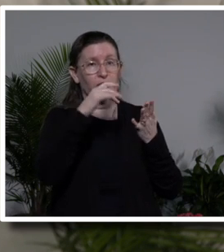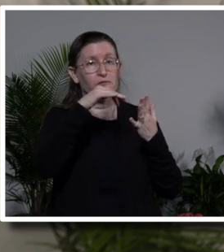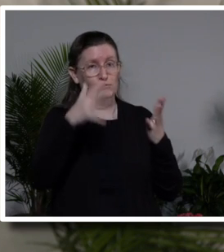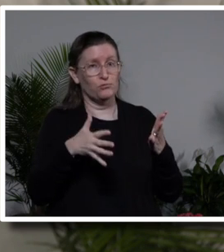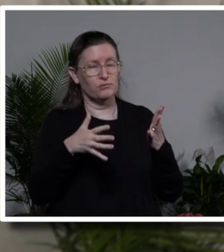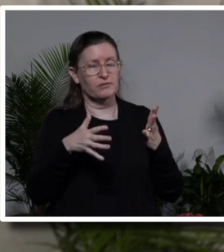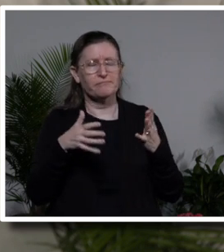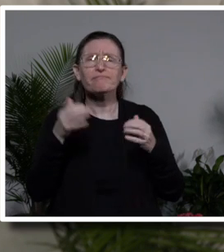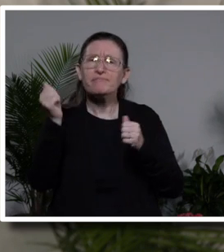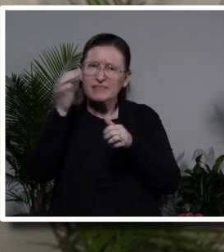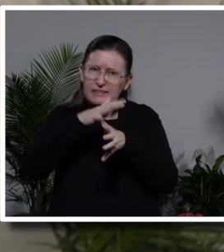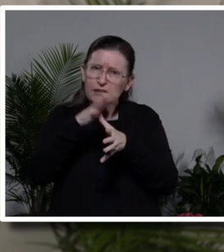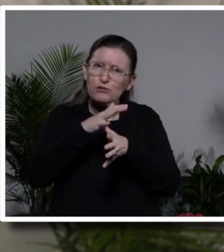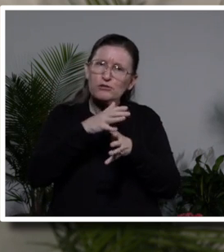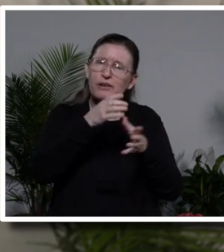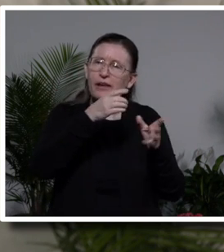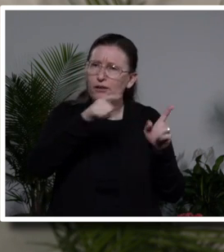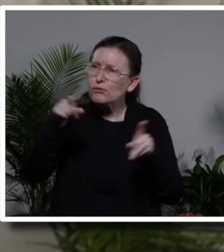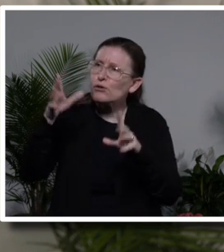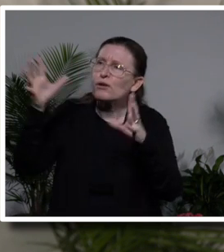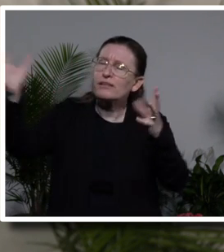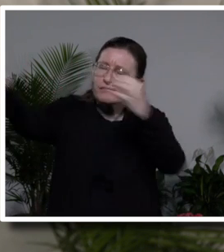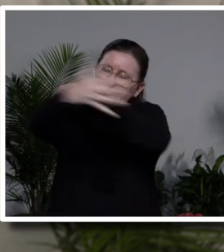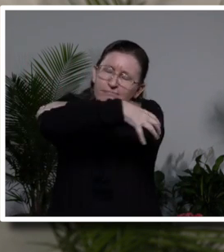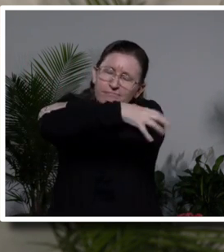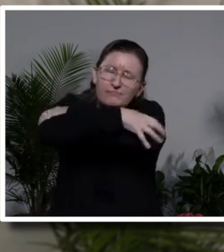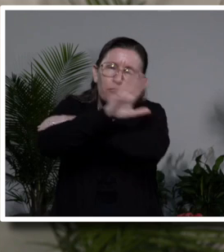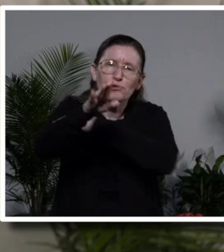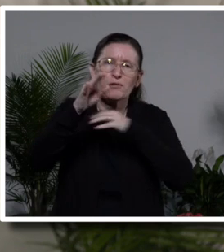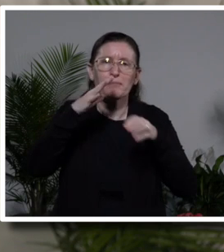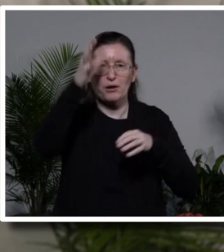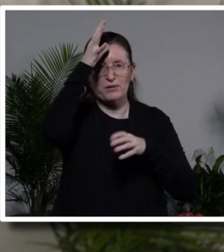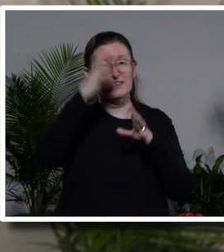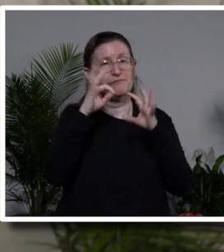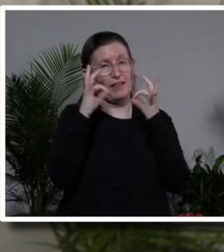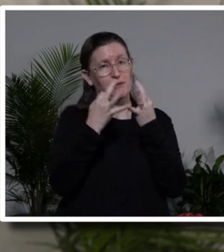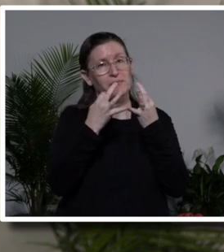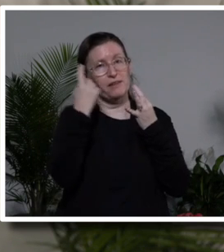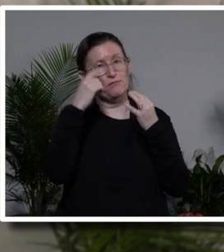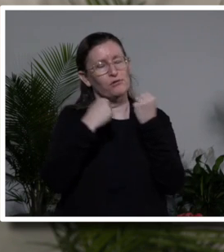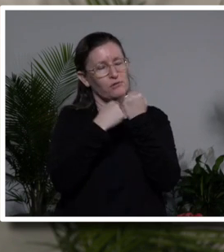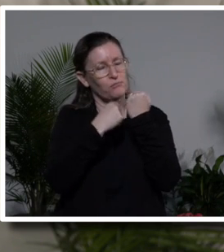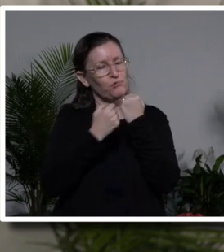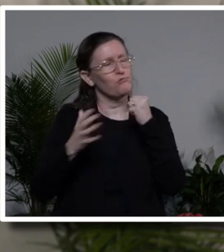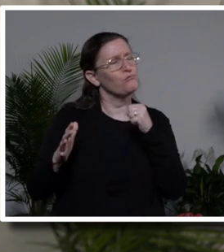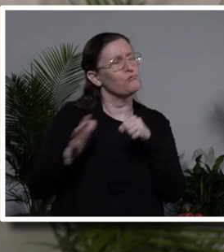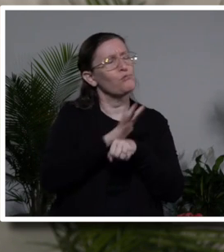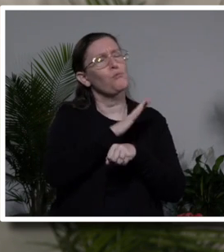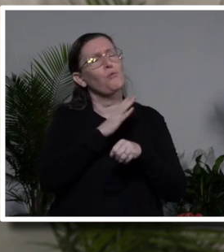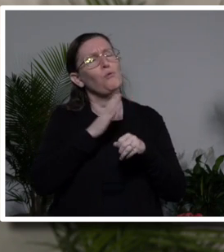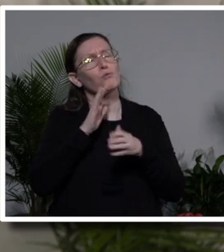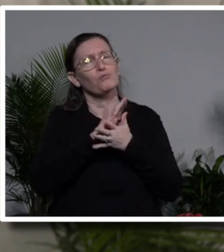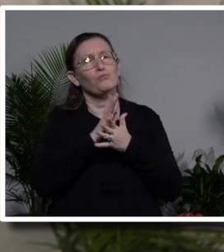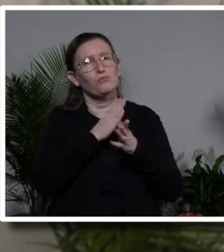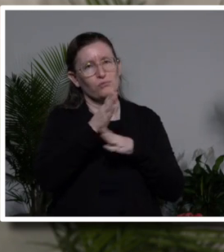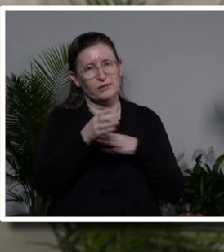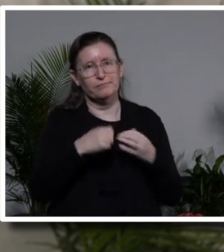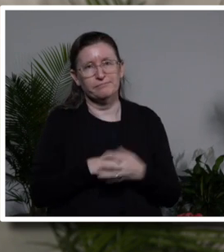students. Will all the seniors please turn and hug your parents and family for their support throughout your academic career?